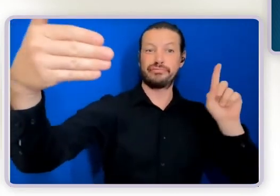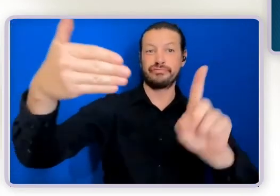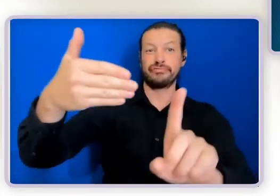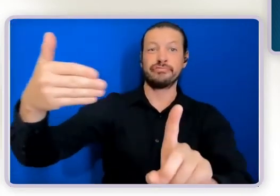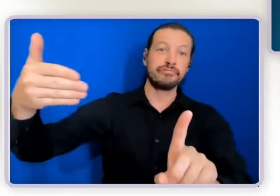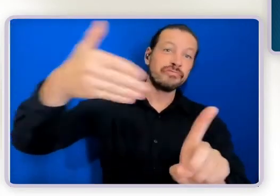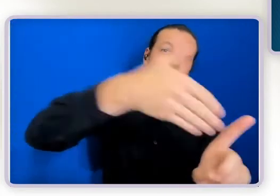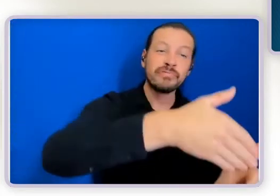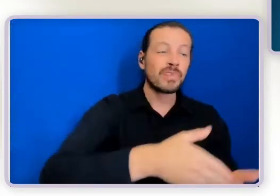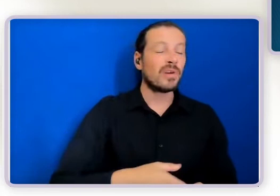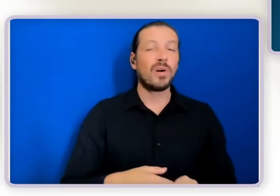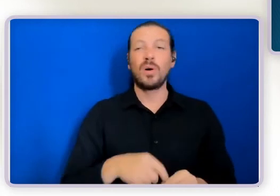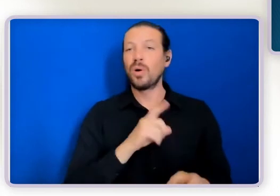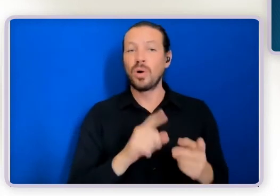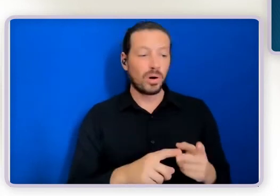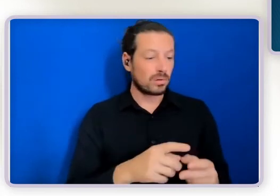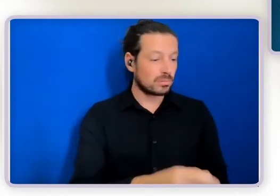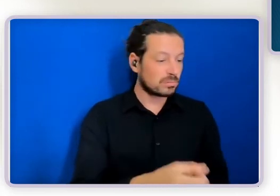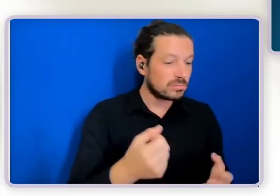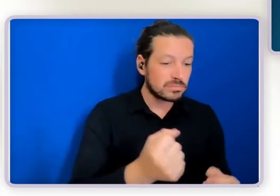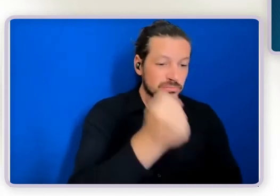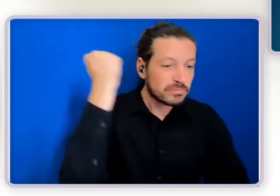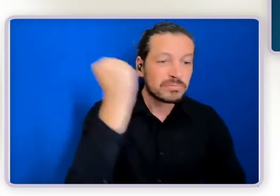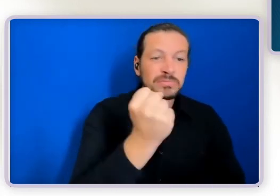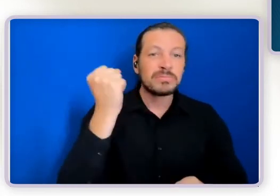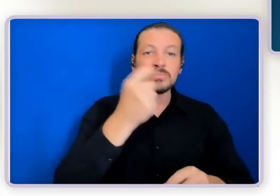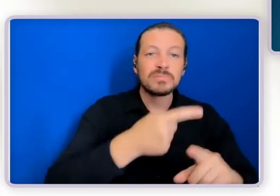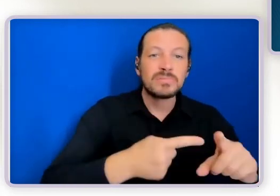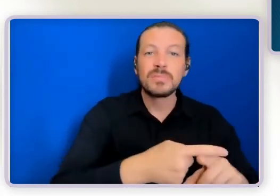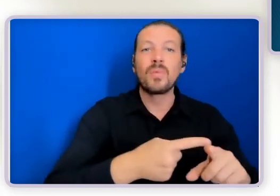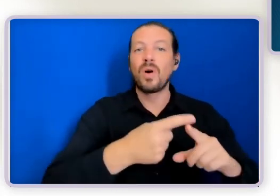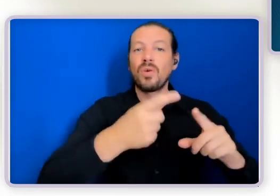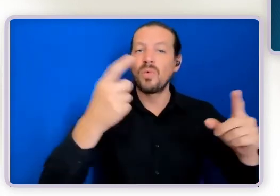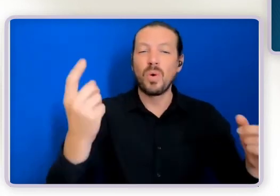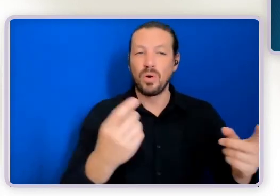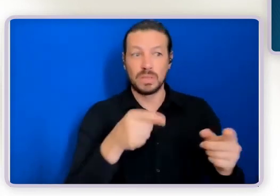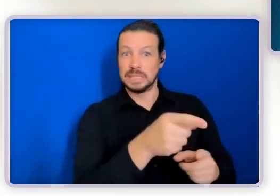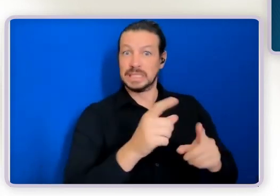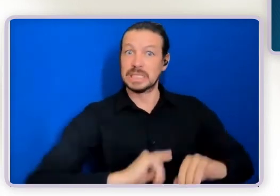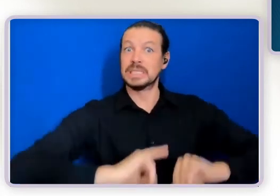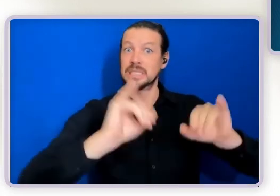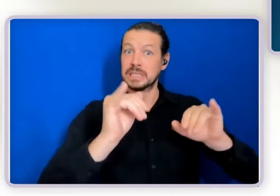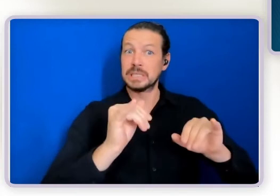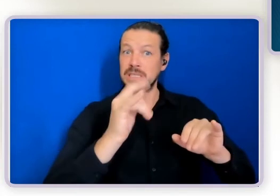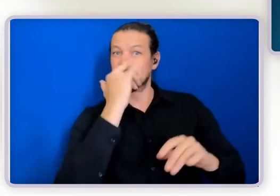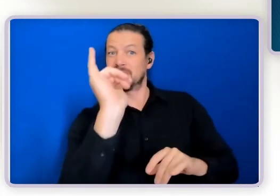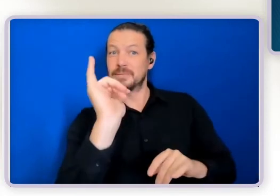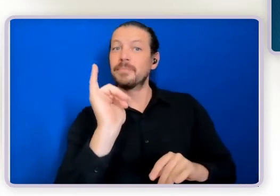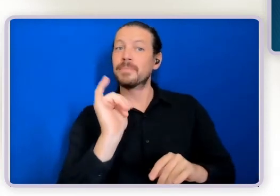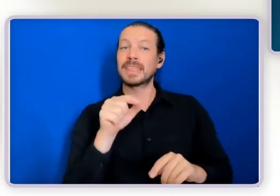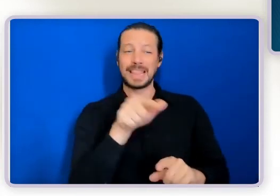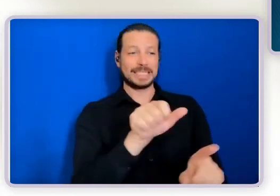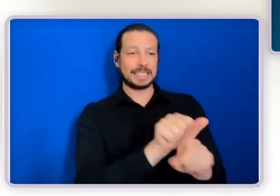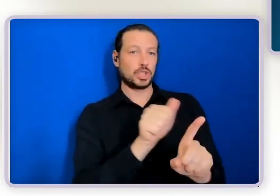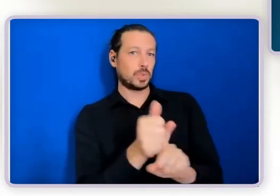implement and tries to stab someone, then obviously that's a situation where you might